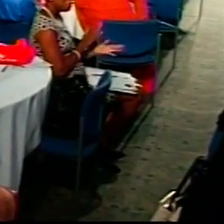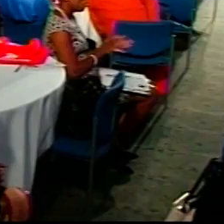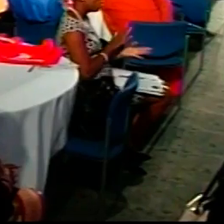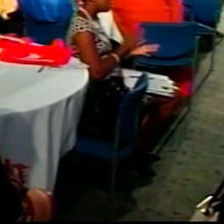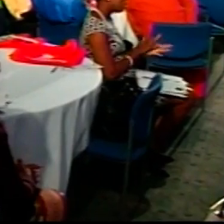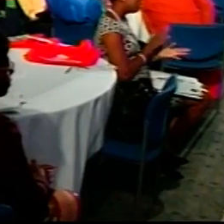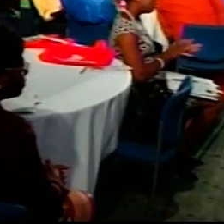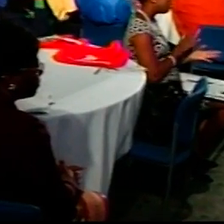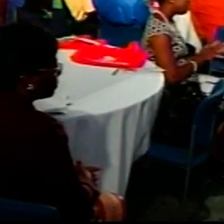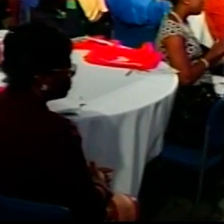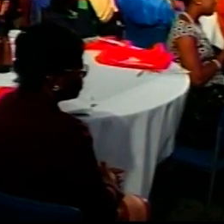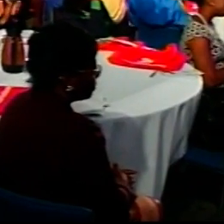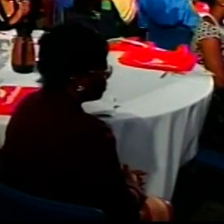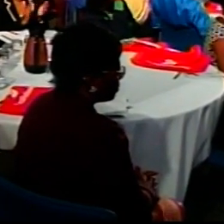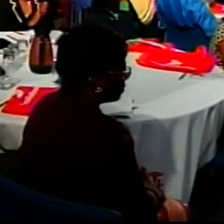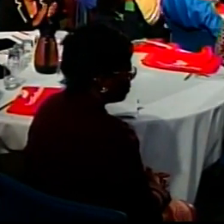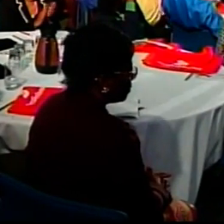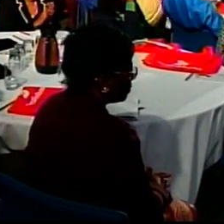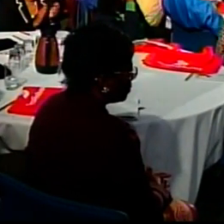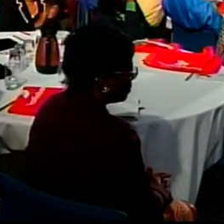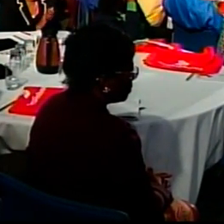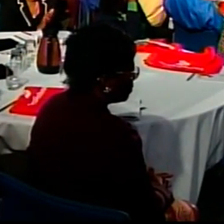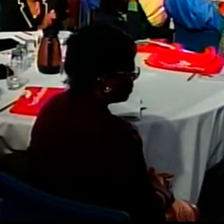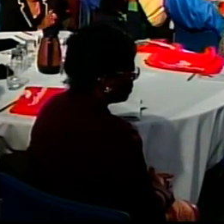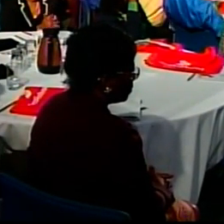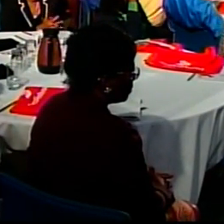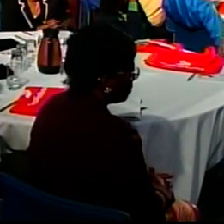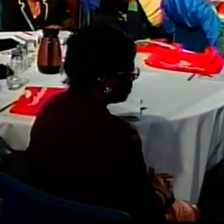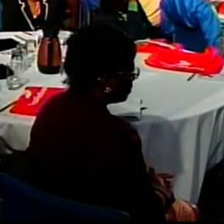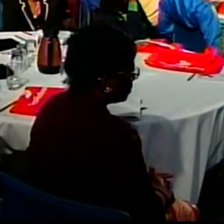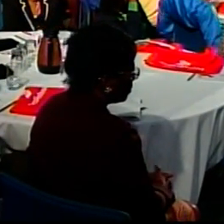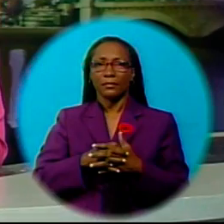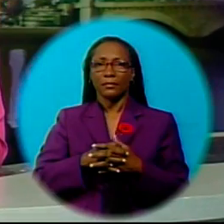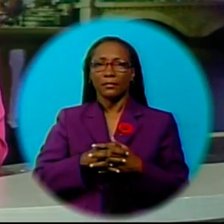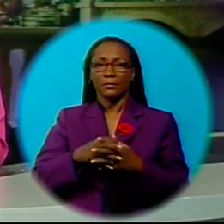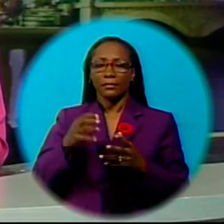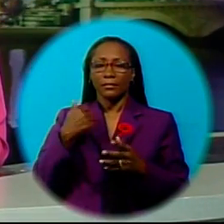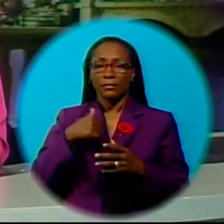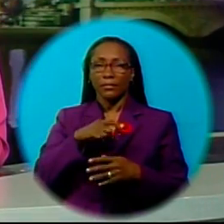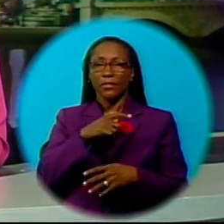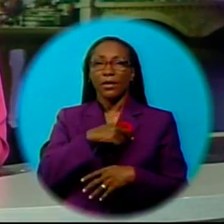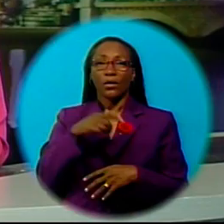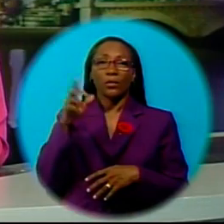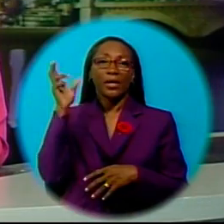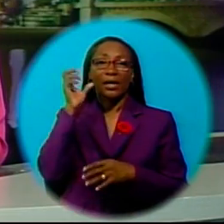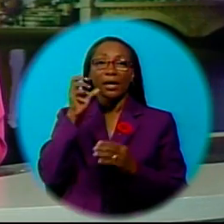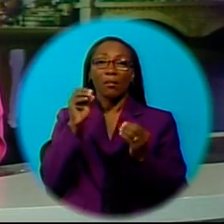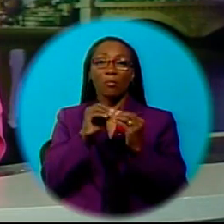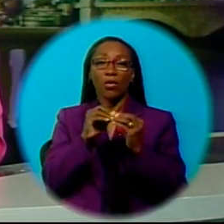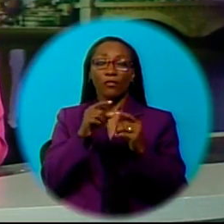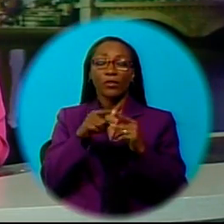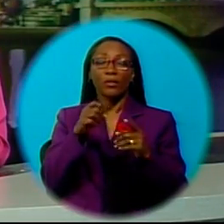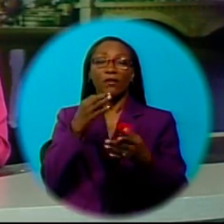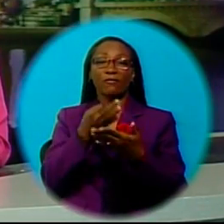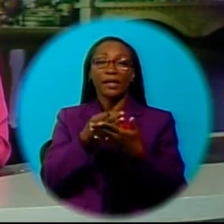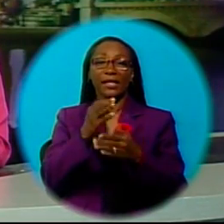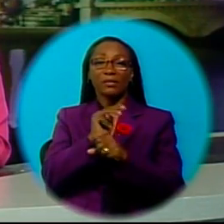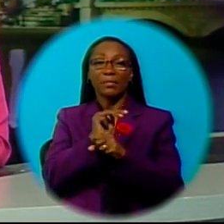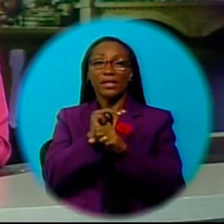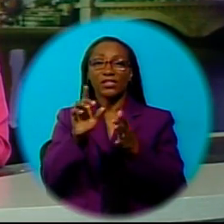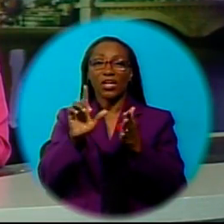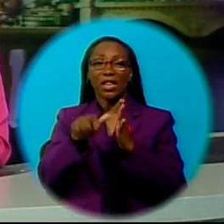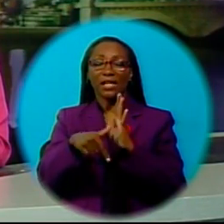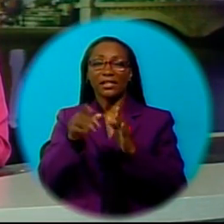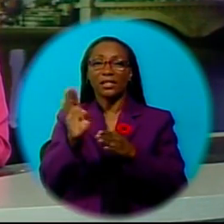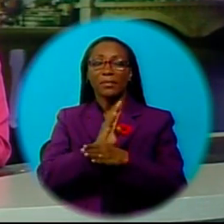grow by 0.5%. Peter Thorne, CBC News. Peter, thanks, and we'll hear more from the Finance Minister